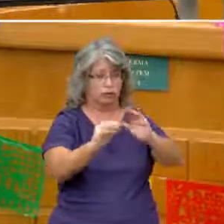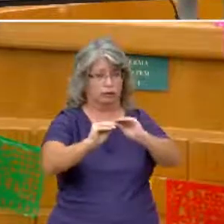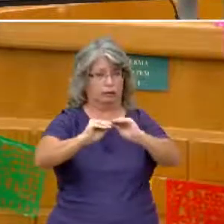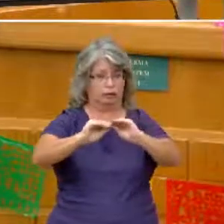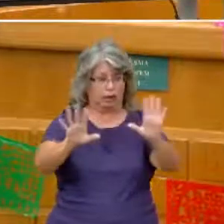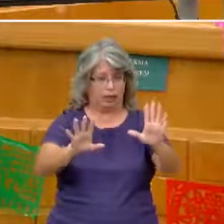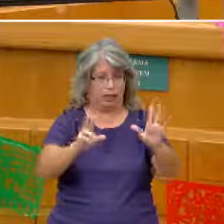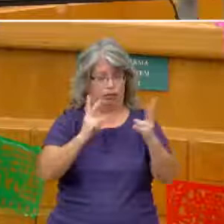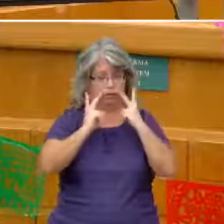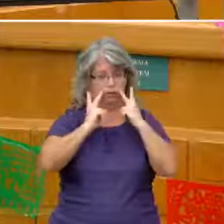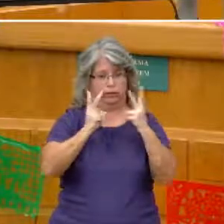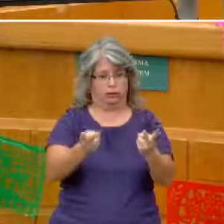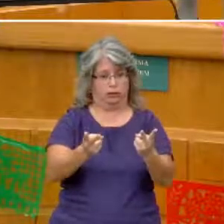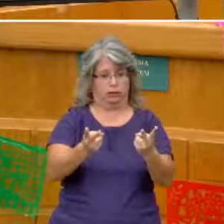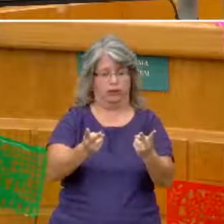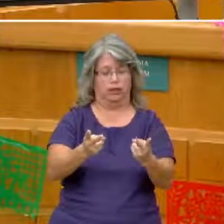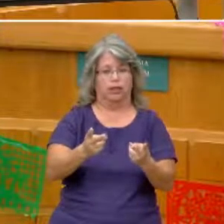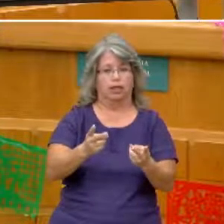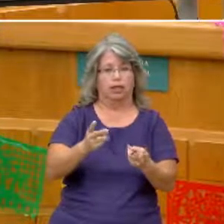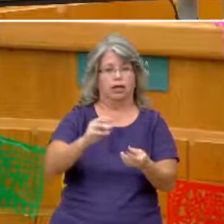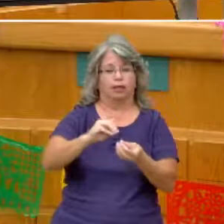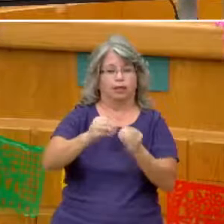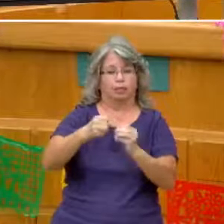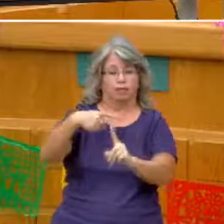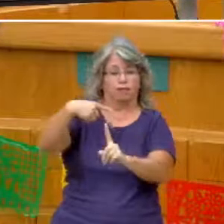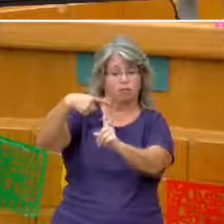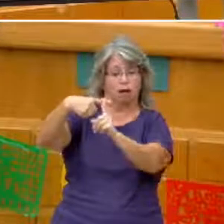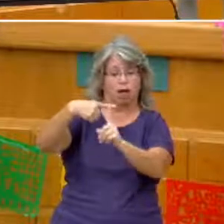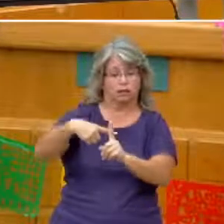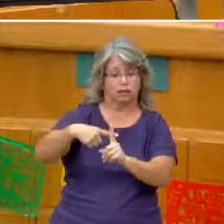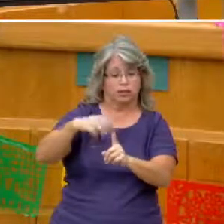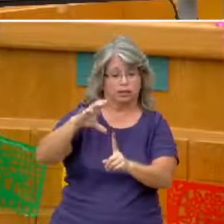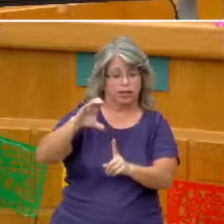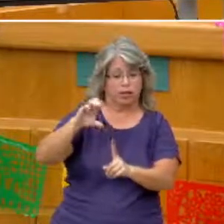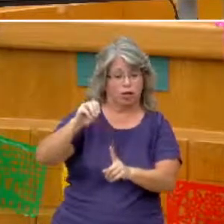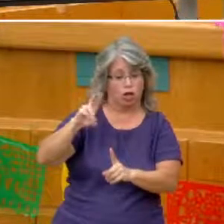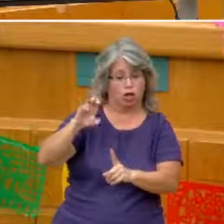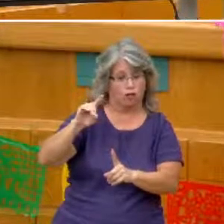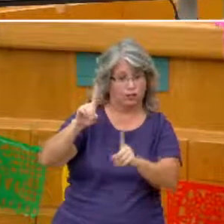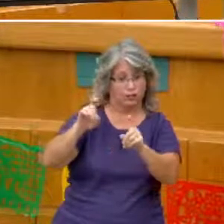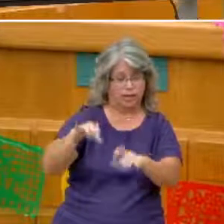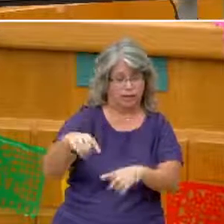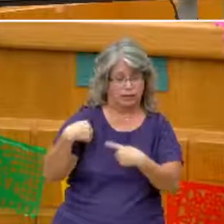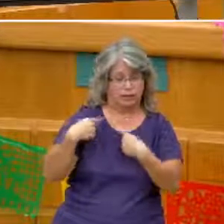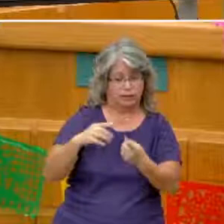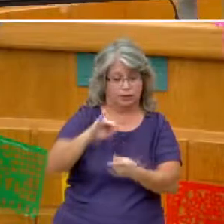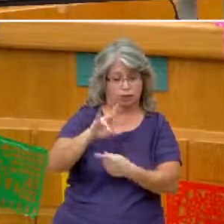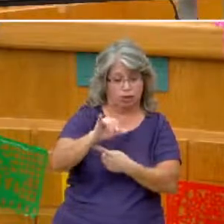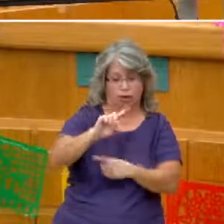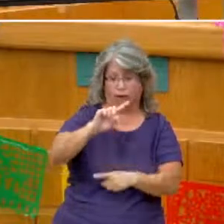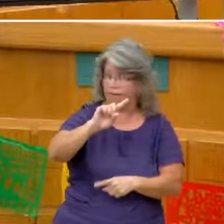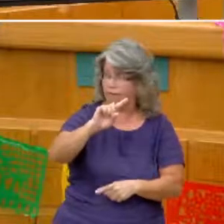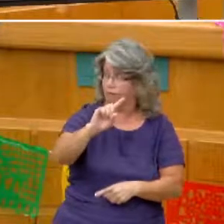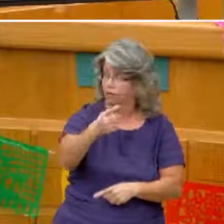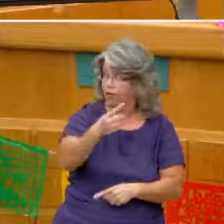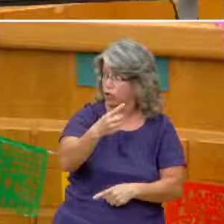visual. Positive COVID tests since July 1st. If you look at those fully vaccinated, we've